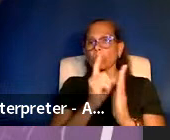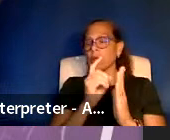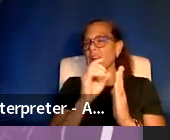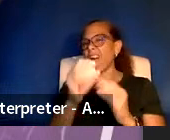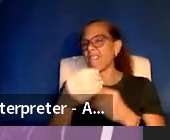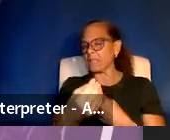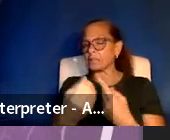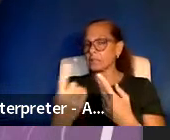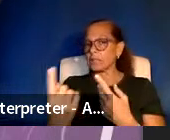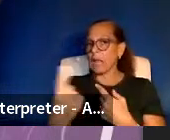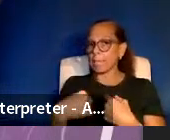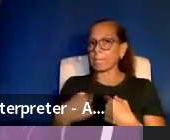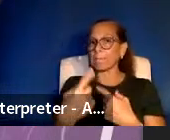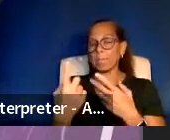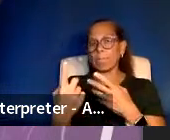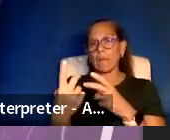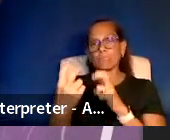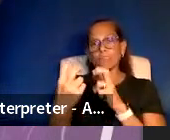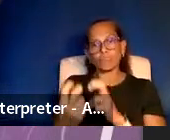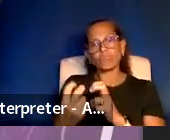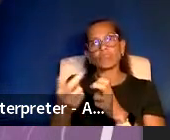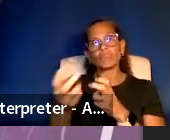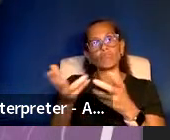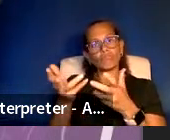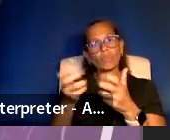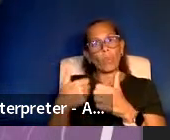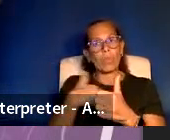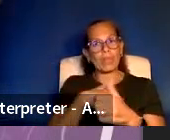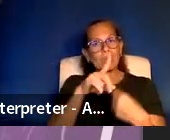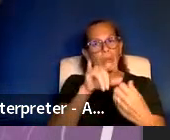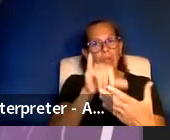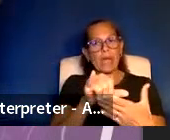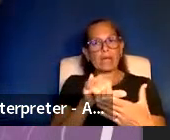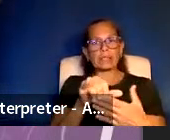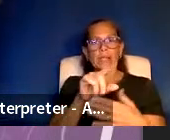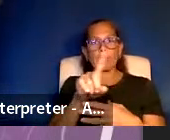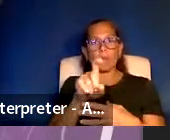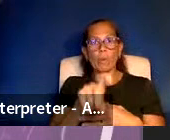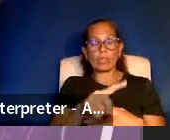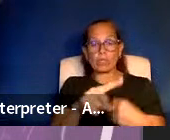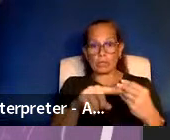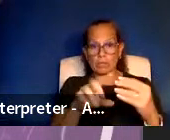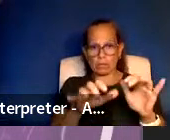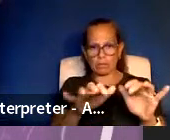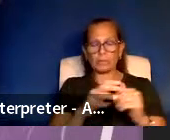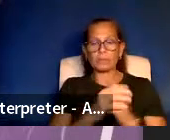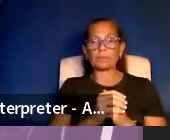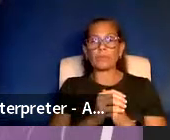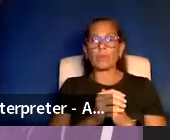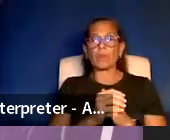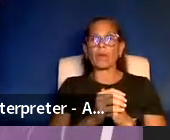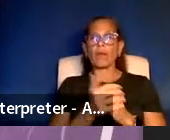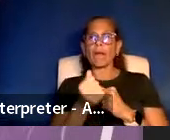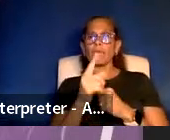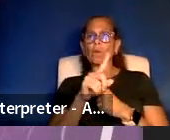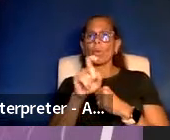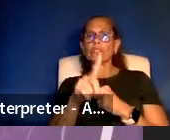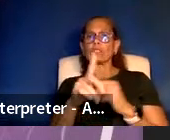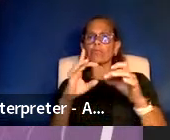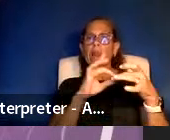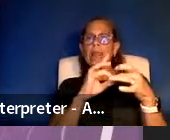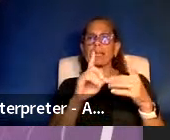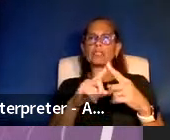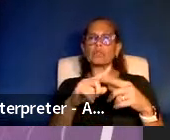talk more about that. I'm just looking at the questions coming in here again. We have a couple of questions related